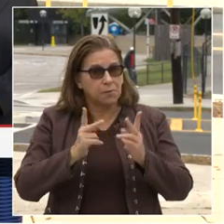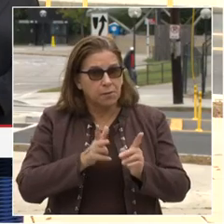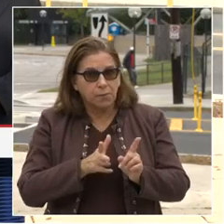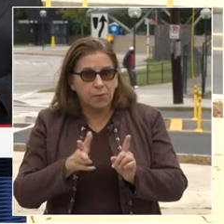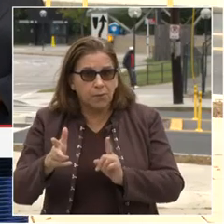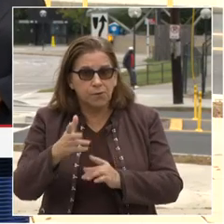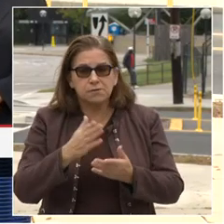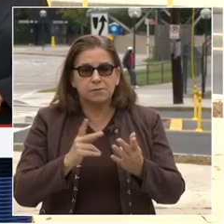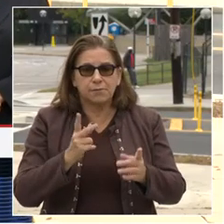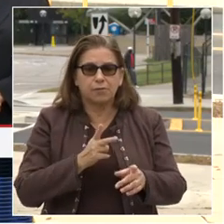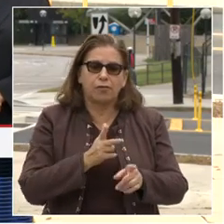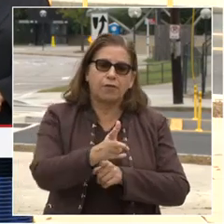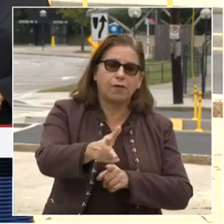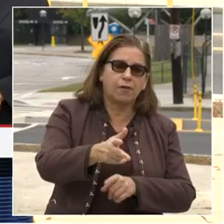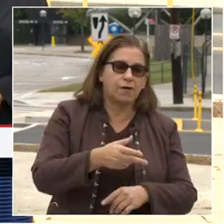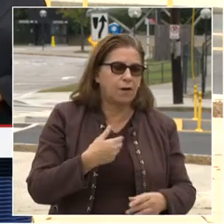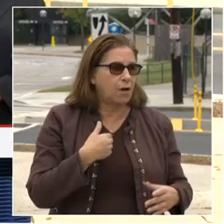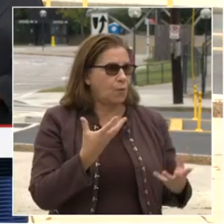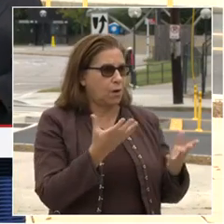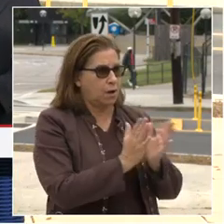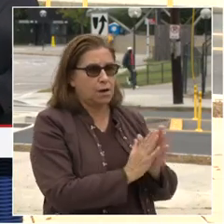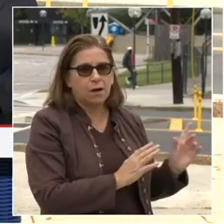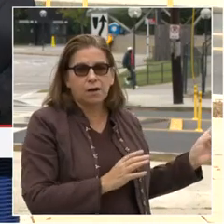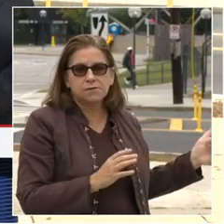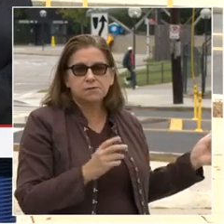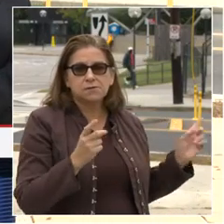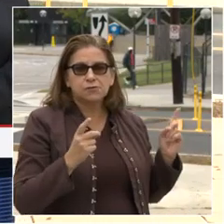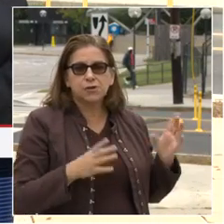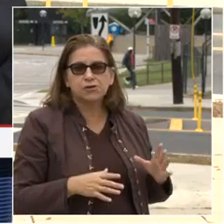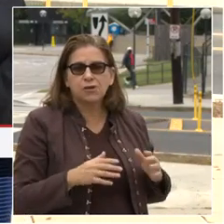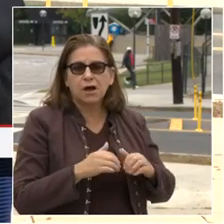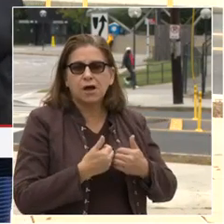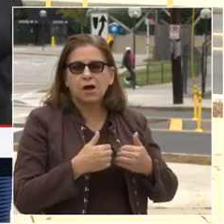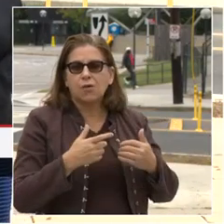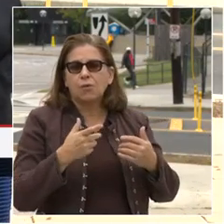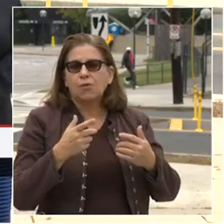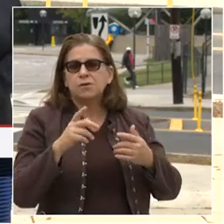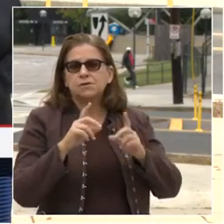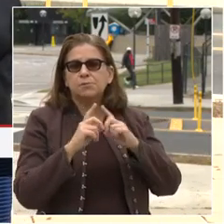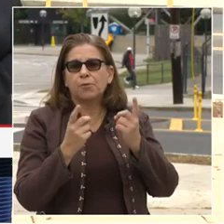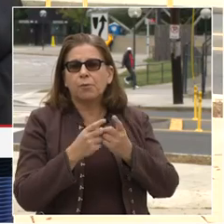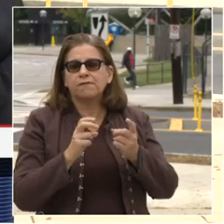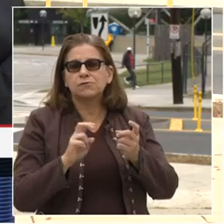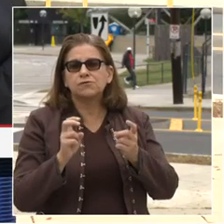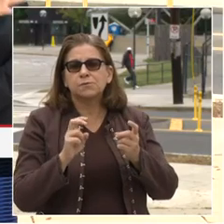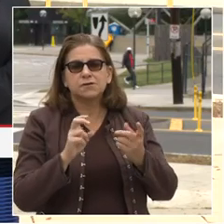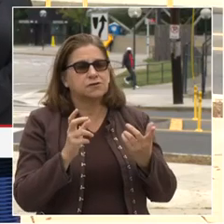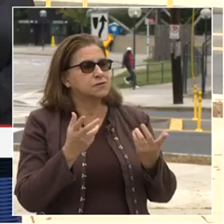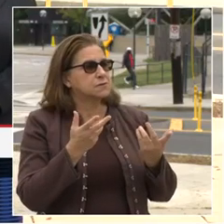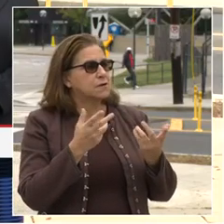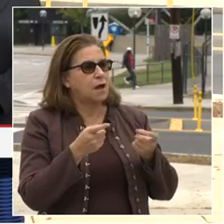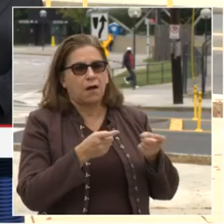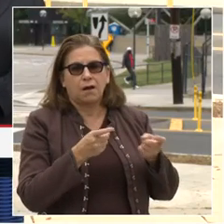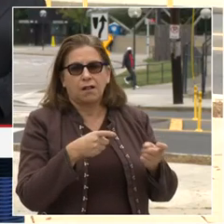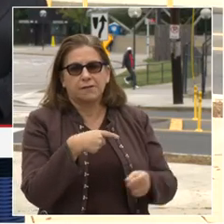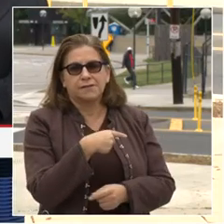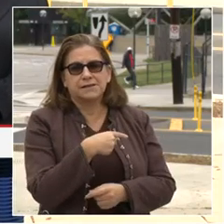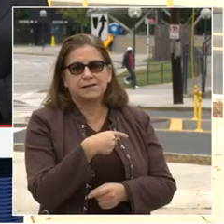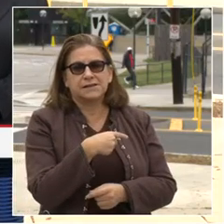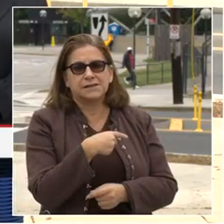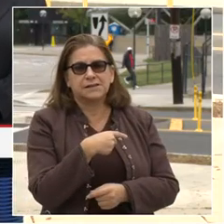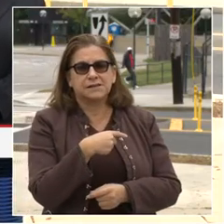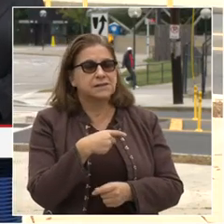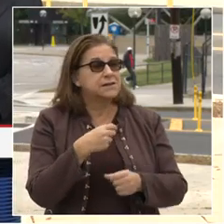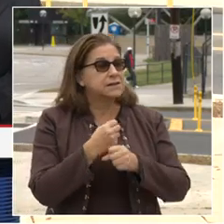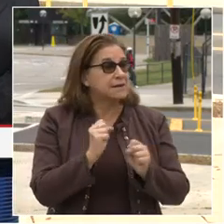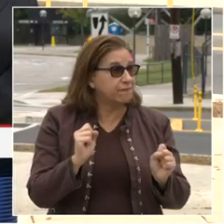address how the agency approaches your first question, the trade-offs between making the road safer,